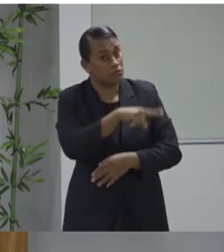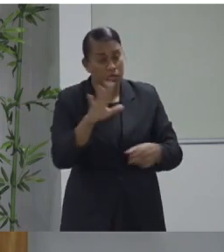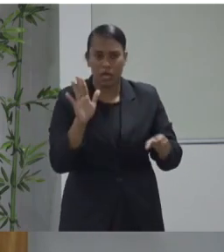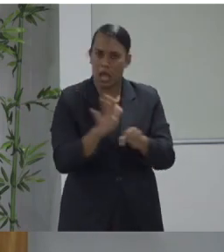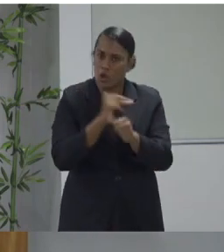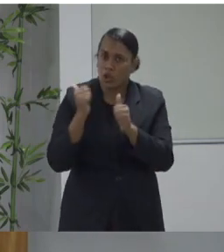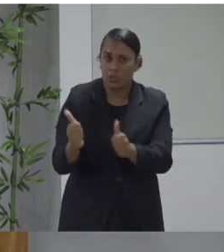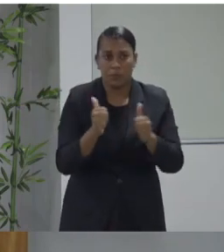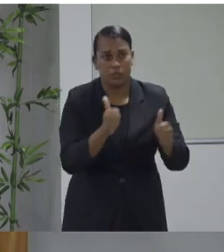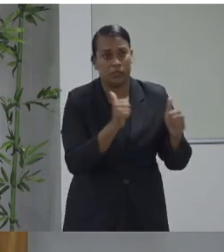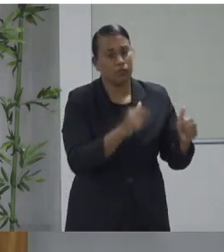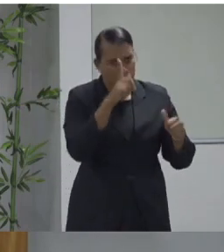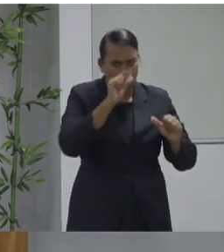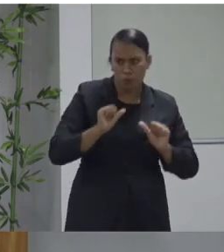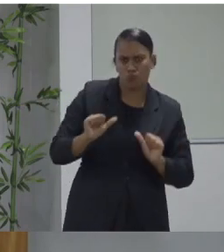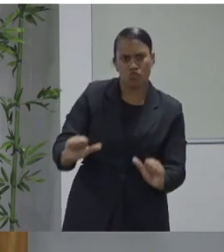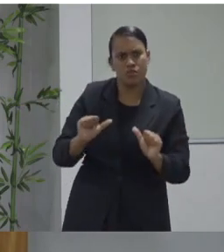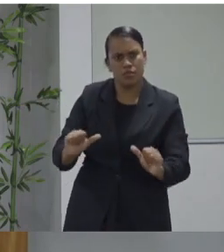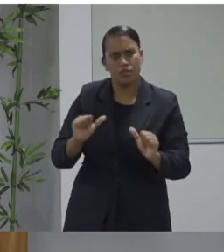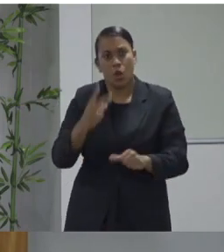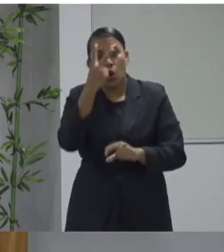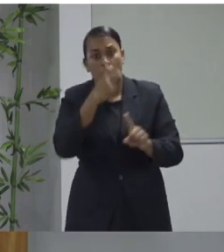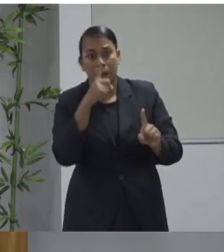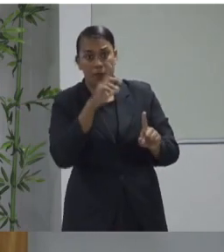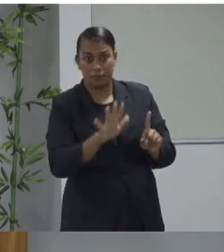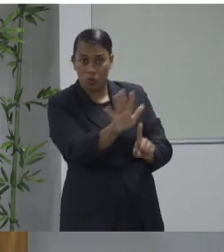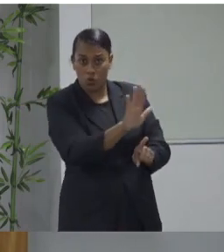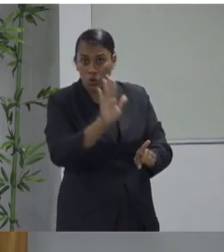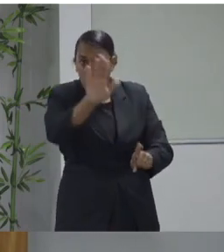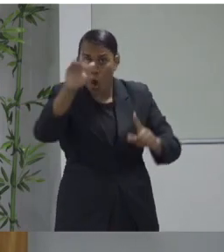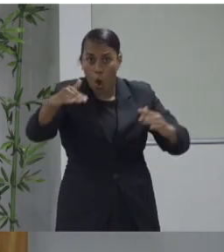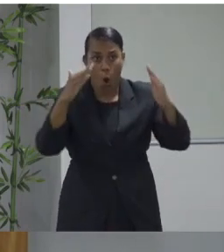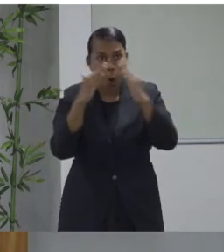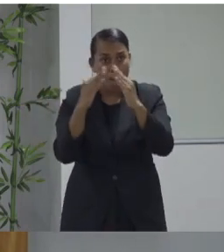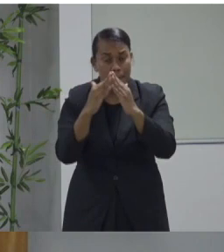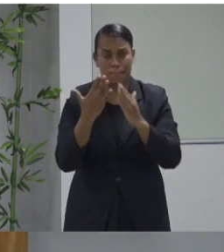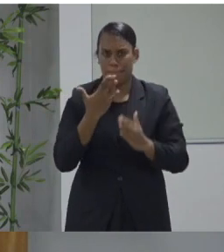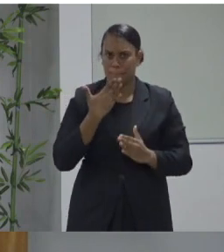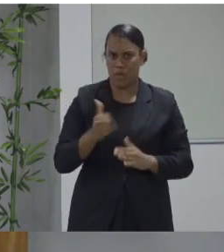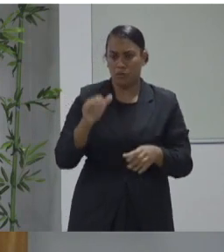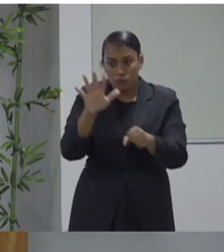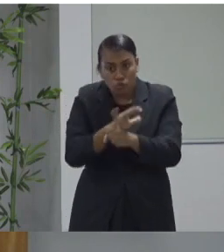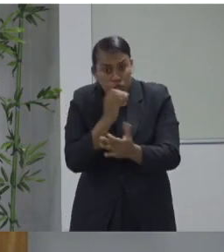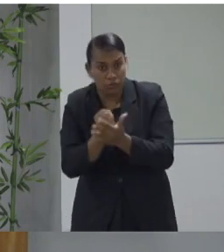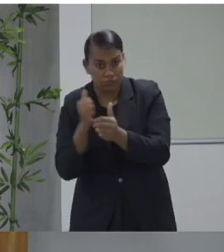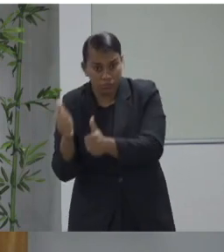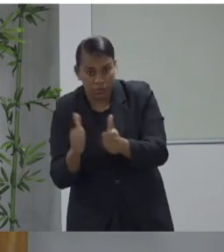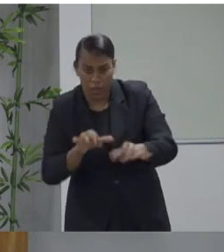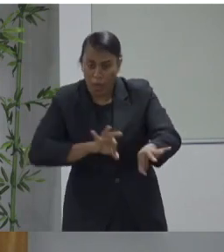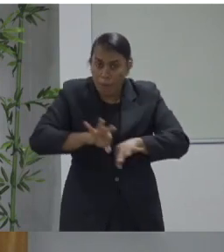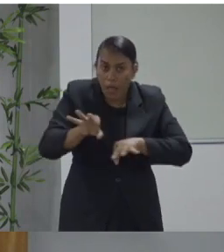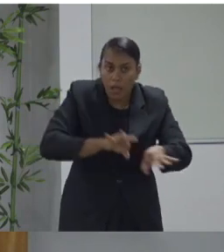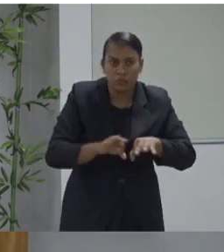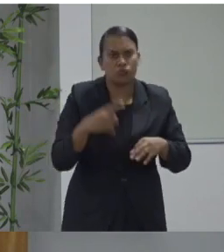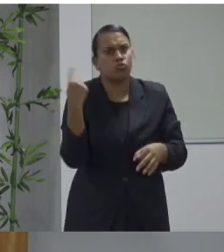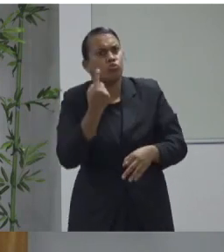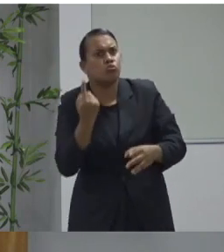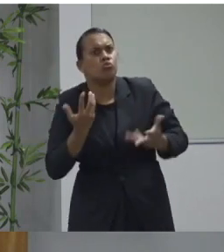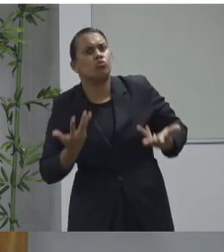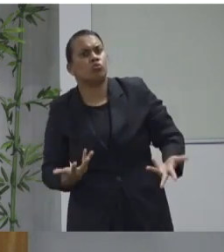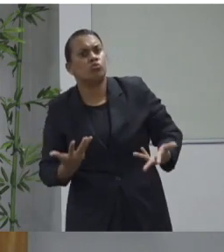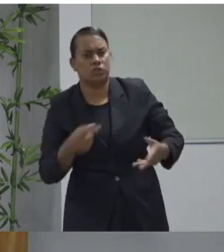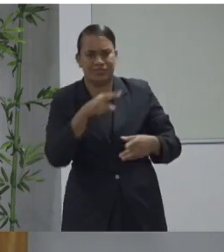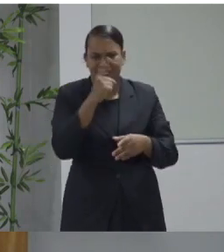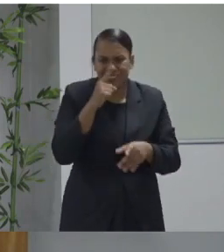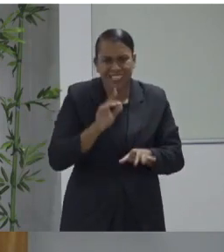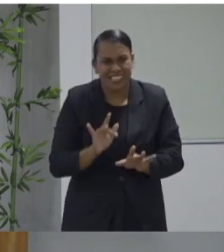in your homes. Please make arrangements to protect the vulnerable in your homes. Those who have underlying conditions,